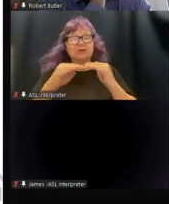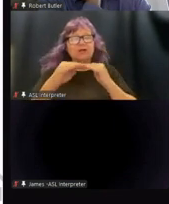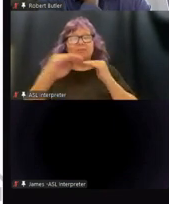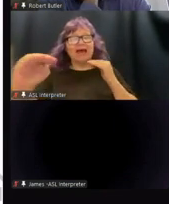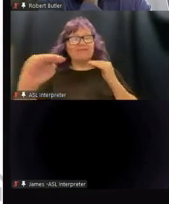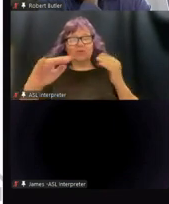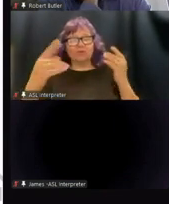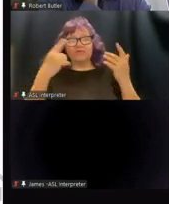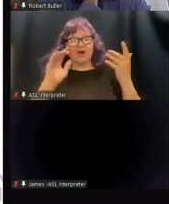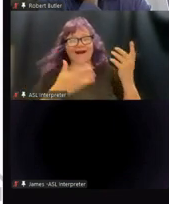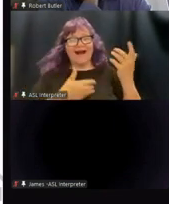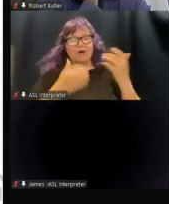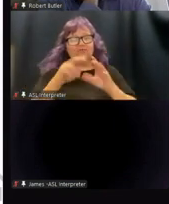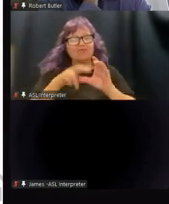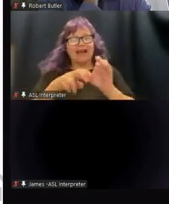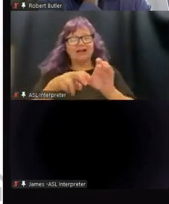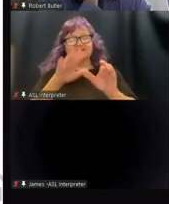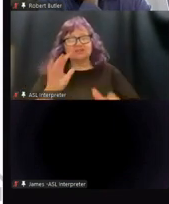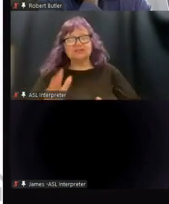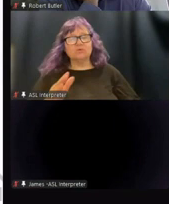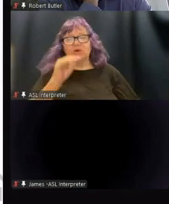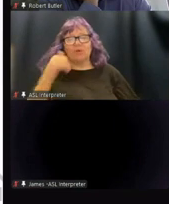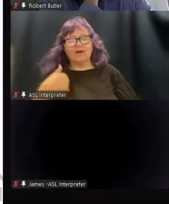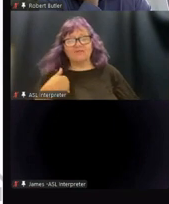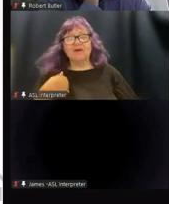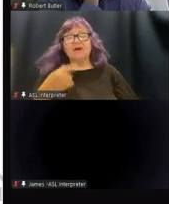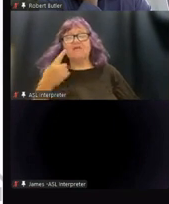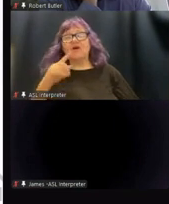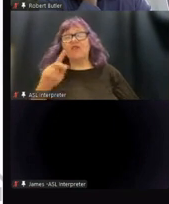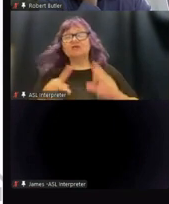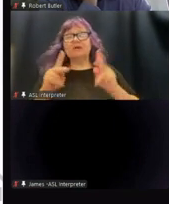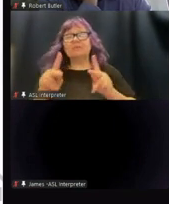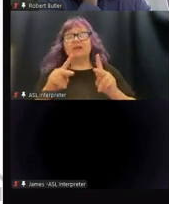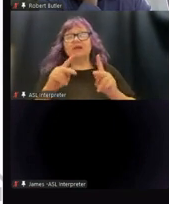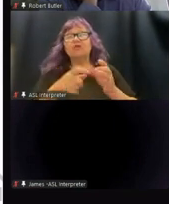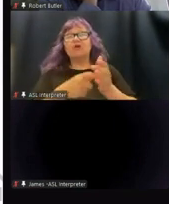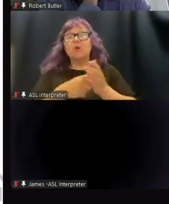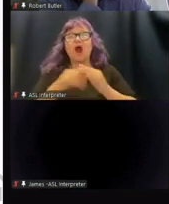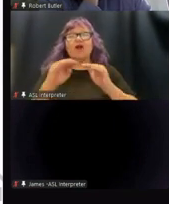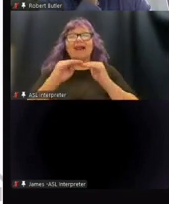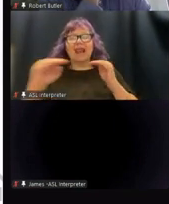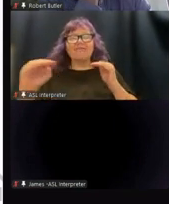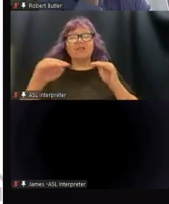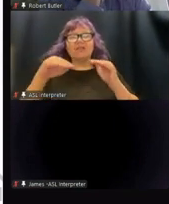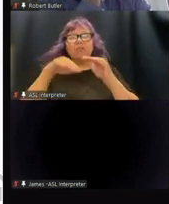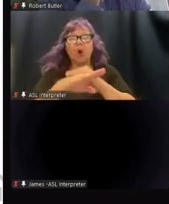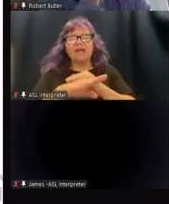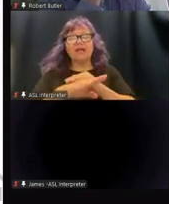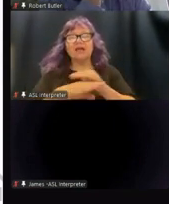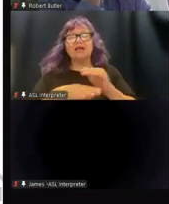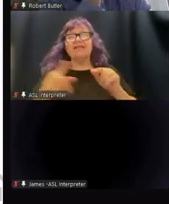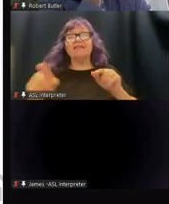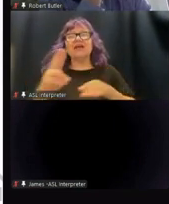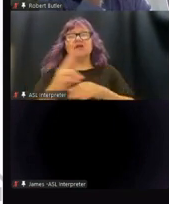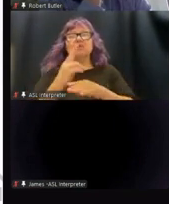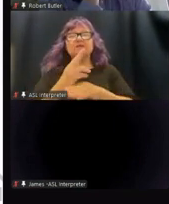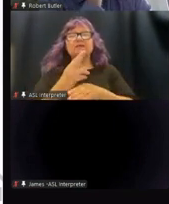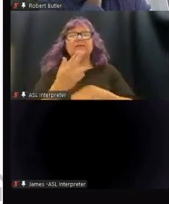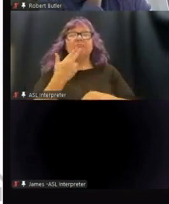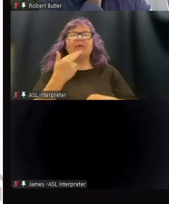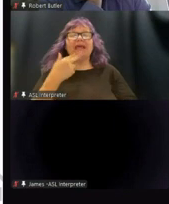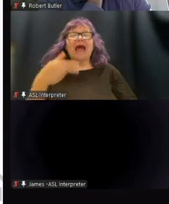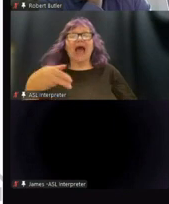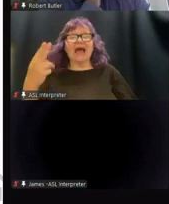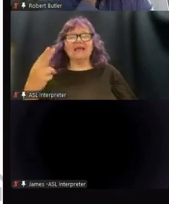riders. So for those riders requiring level boarding, they board using the mini-high. And